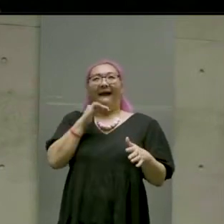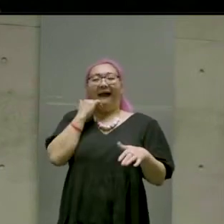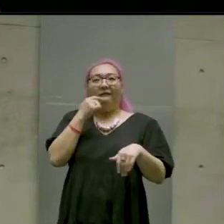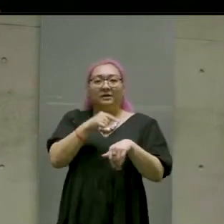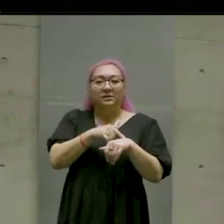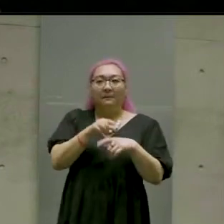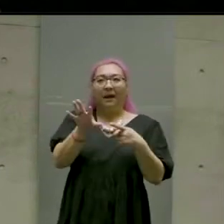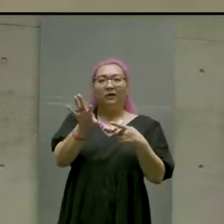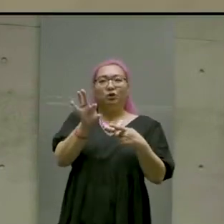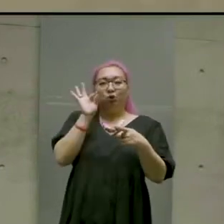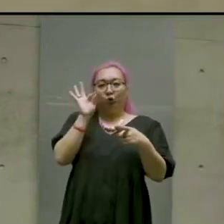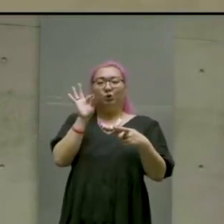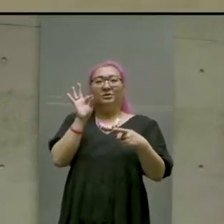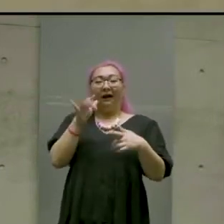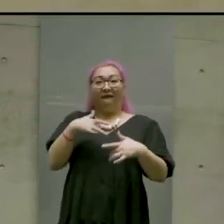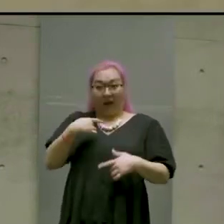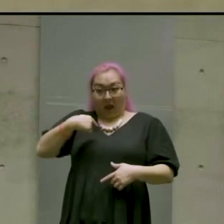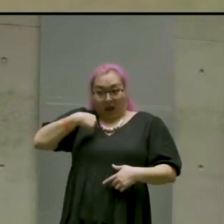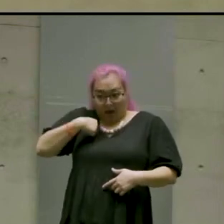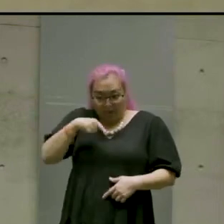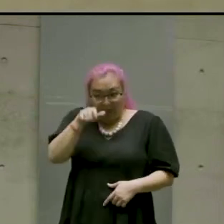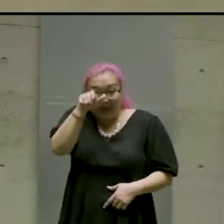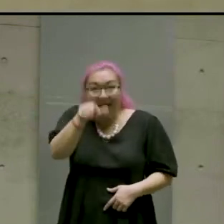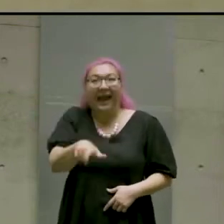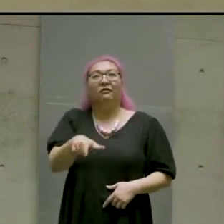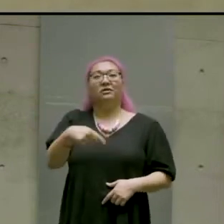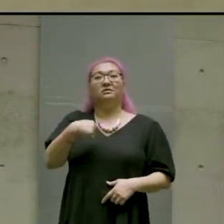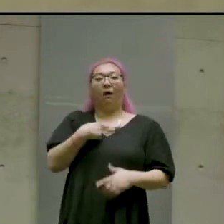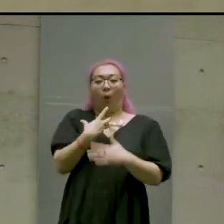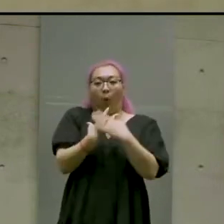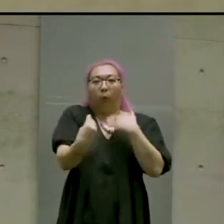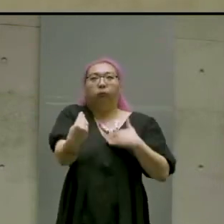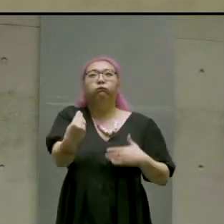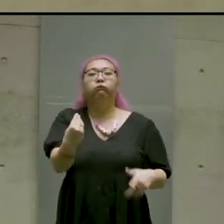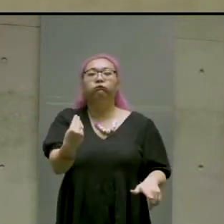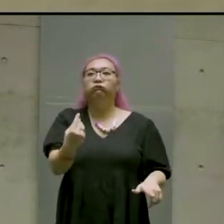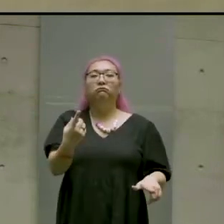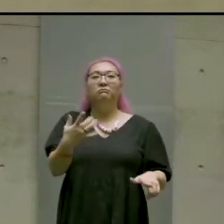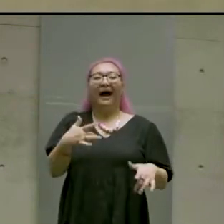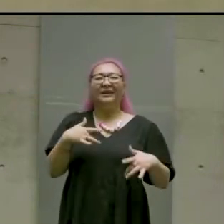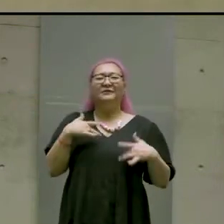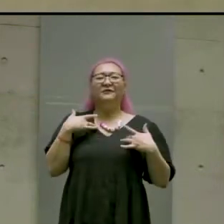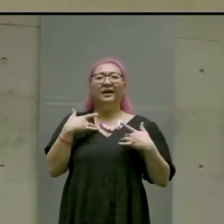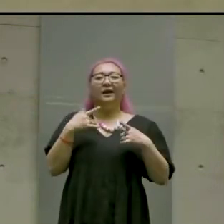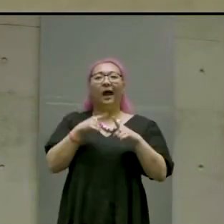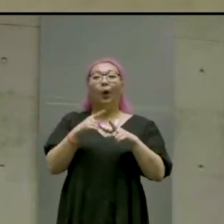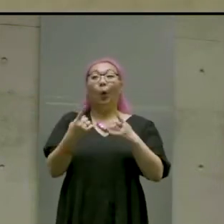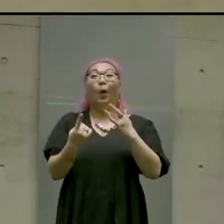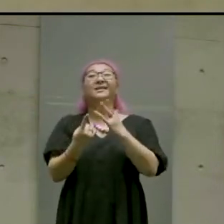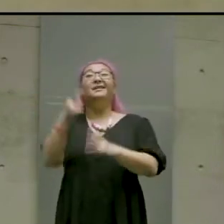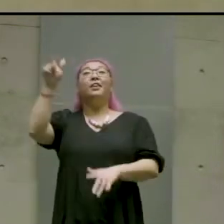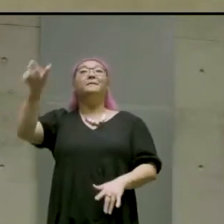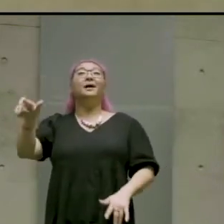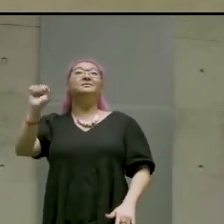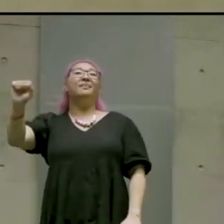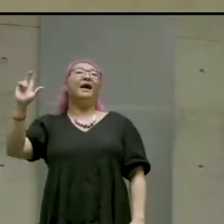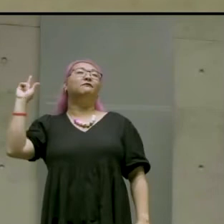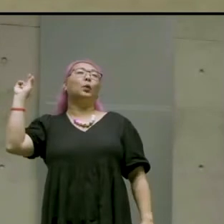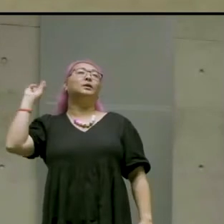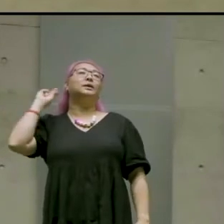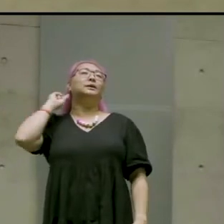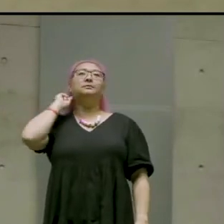the protagonist. I didn't ever feel like it was jarring or that the protagonist's voice was jumping around. I think